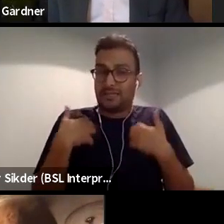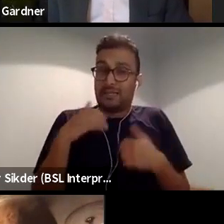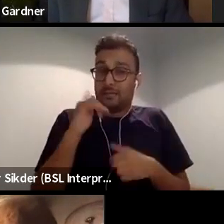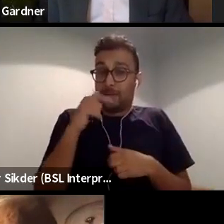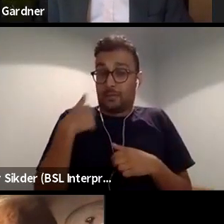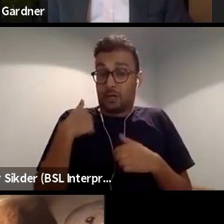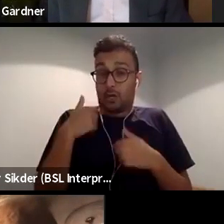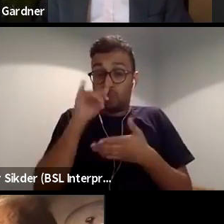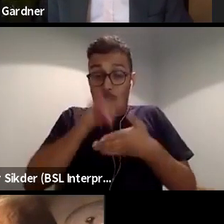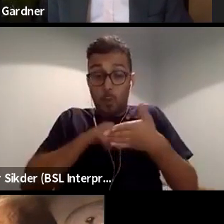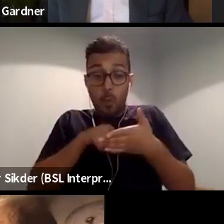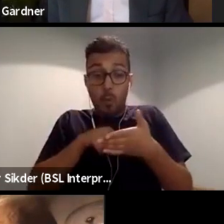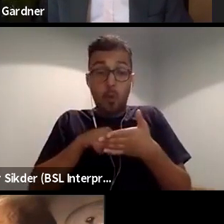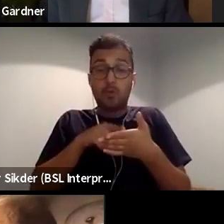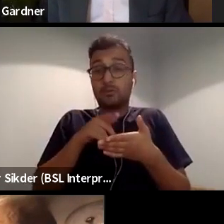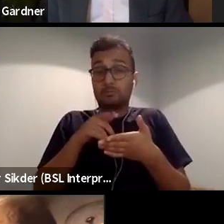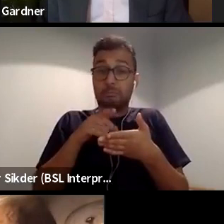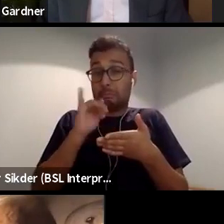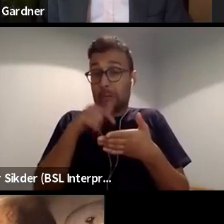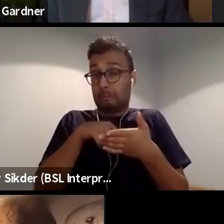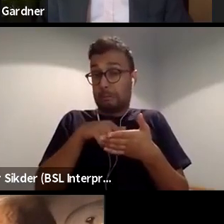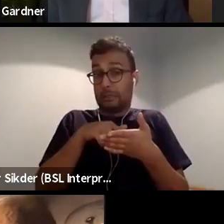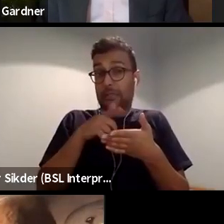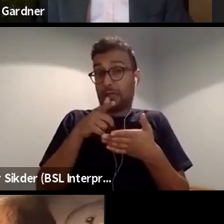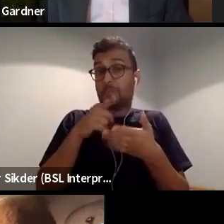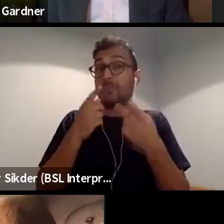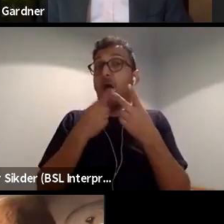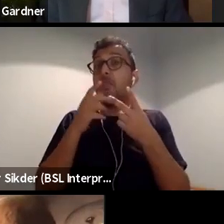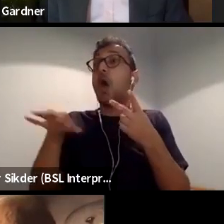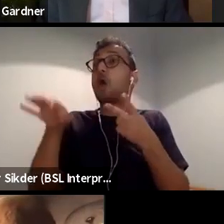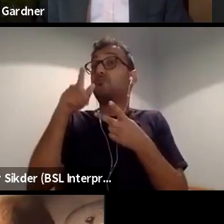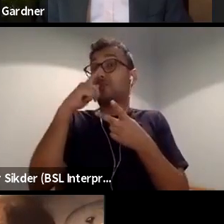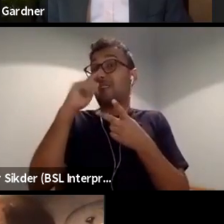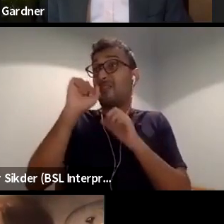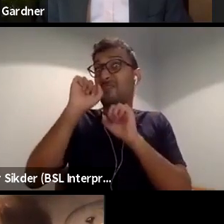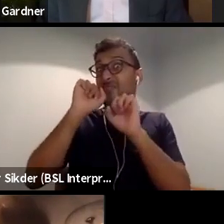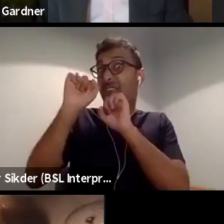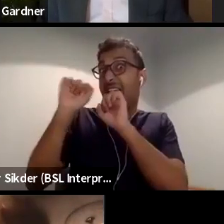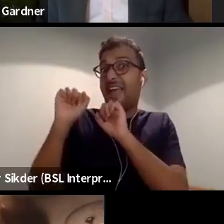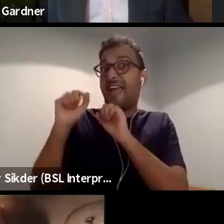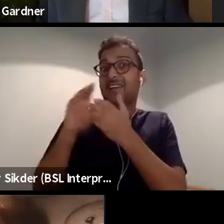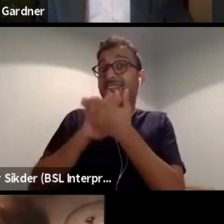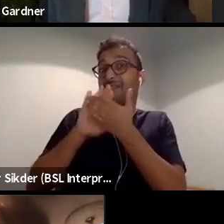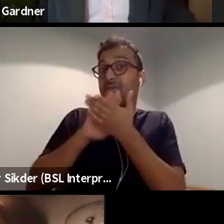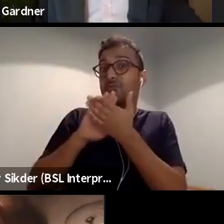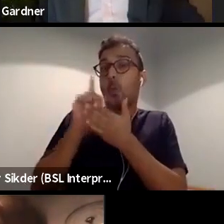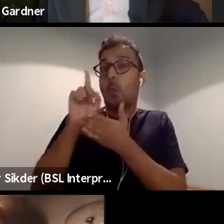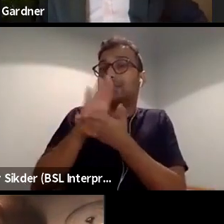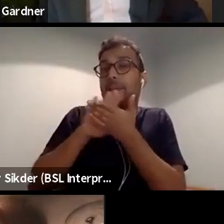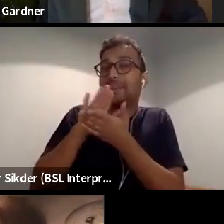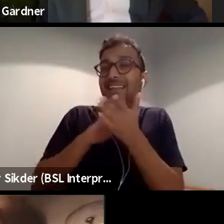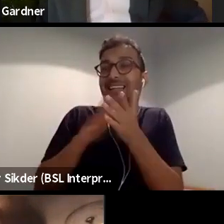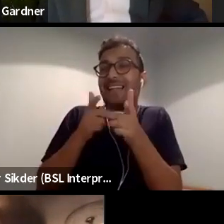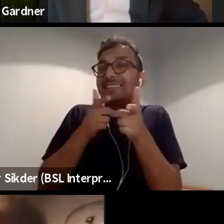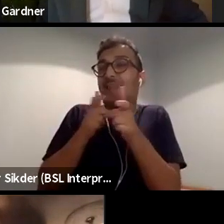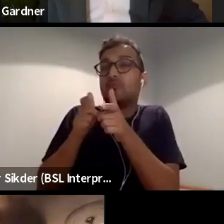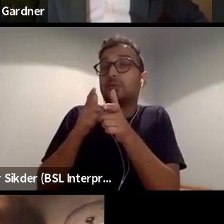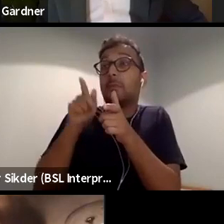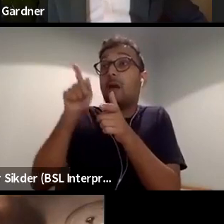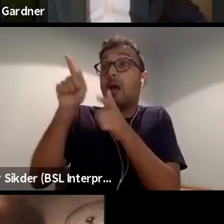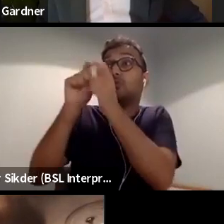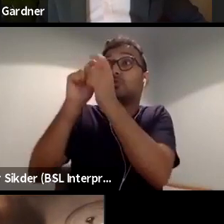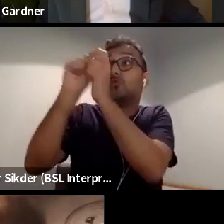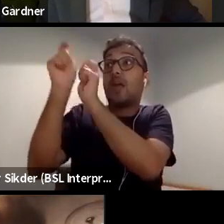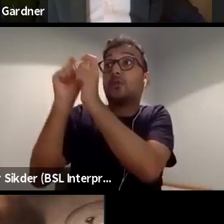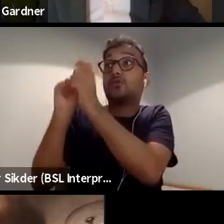if other countries, particularly the US, changed their classification of shootings and attacks, and whether they